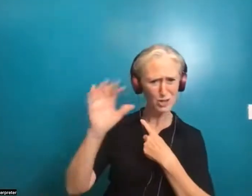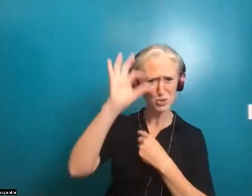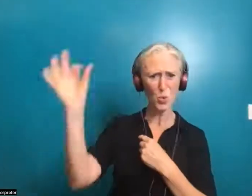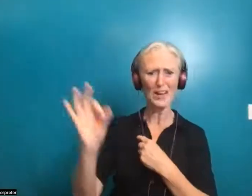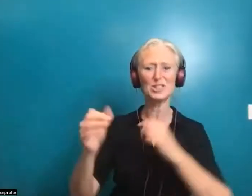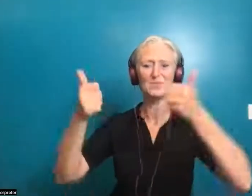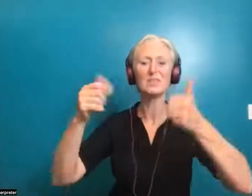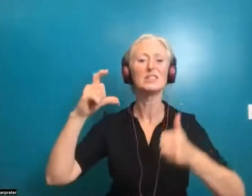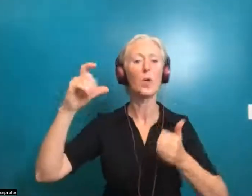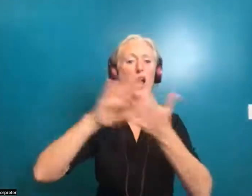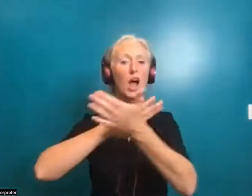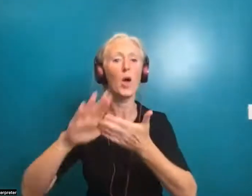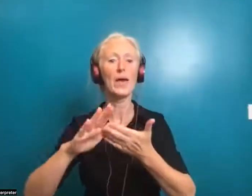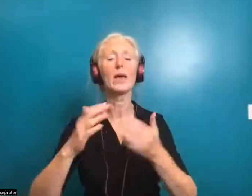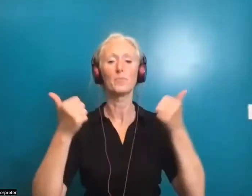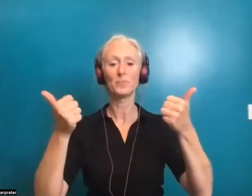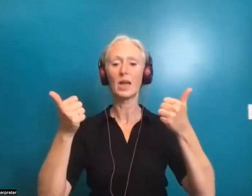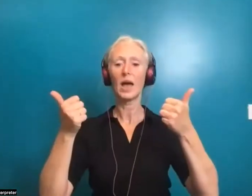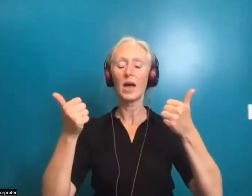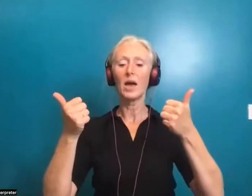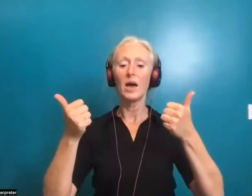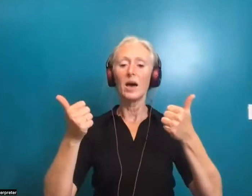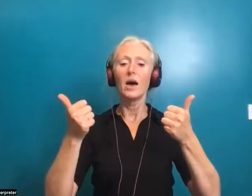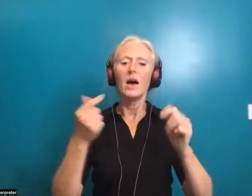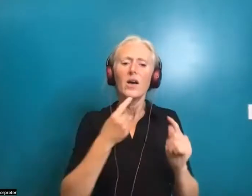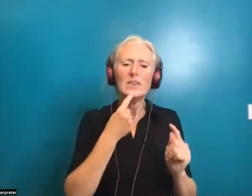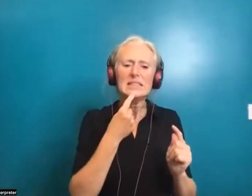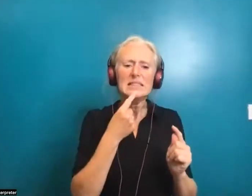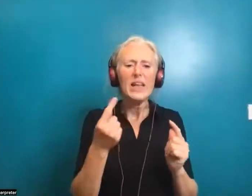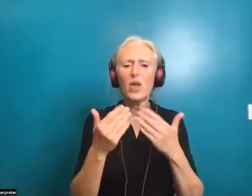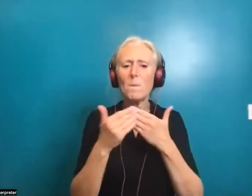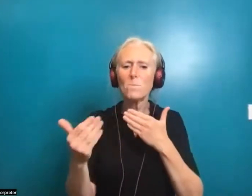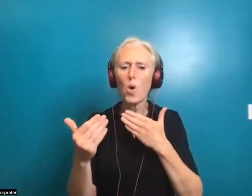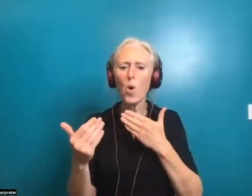Thank you. Well, one to follow up on that, it noted that there are seem to be more